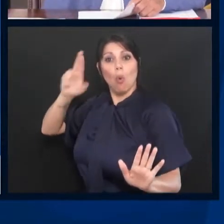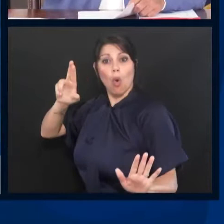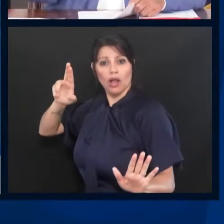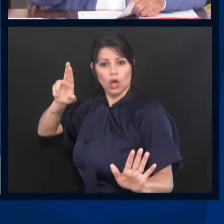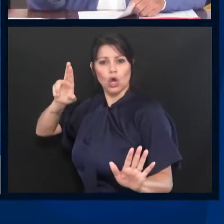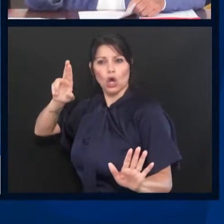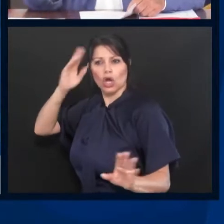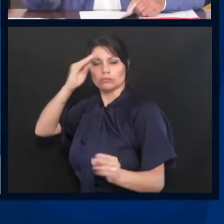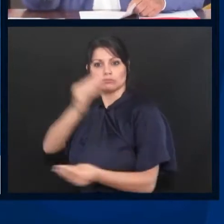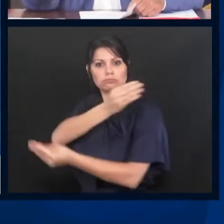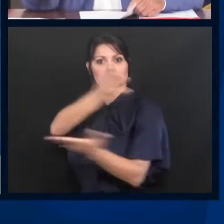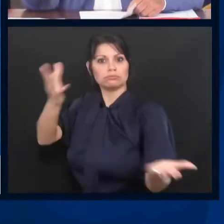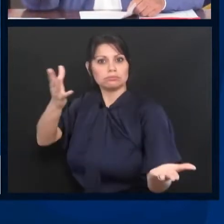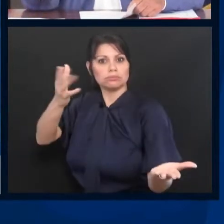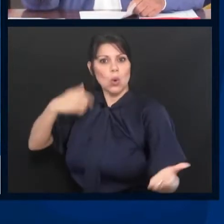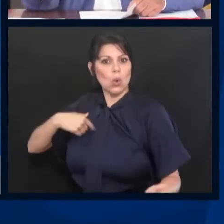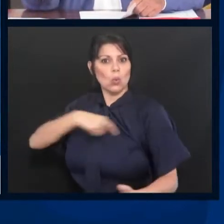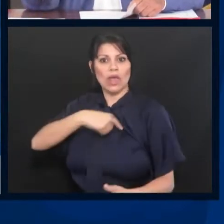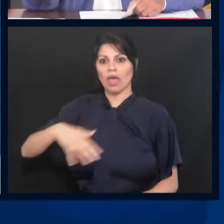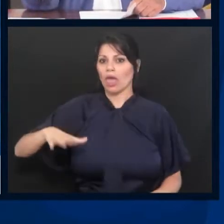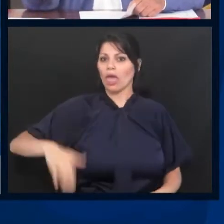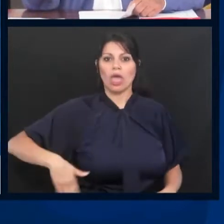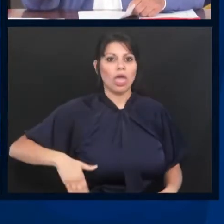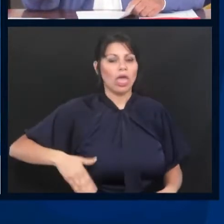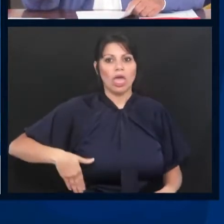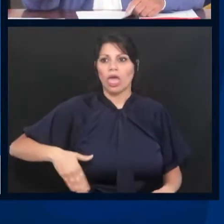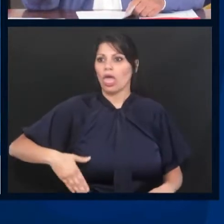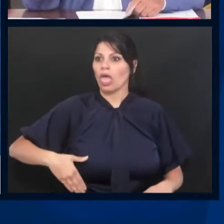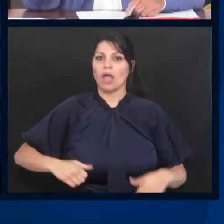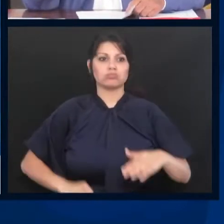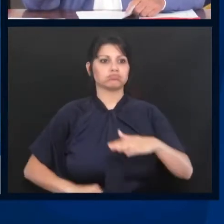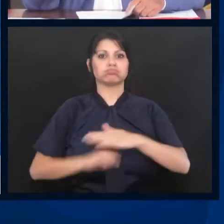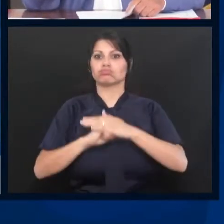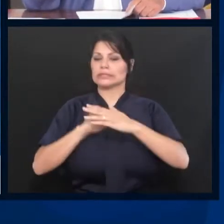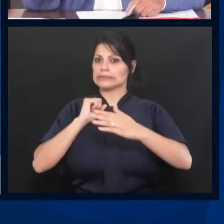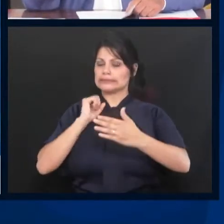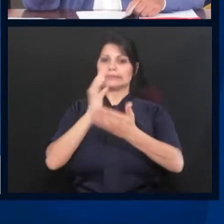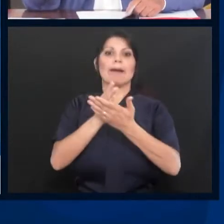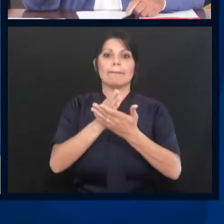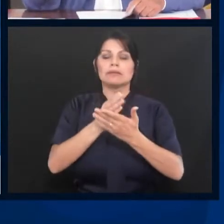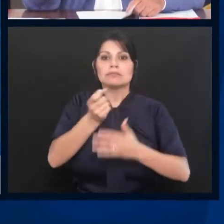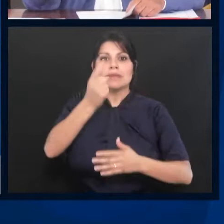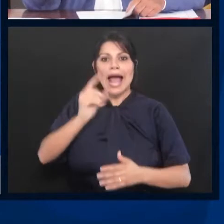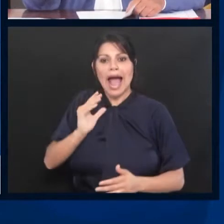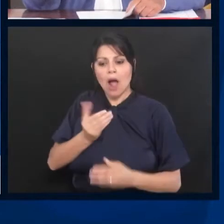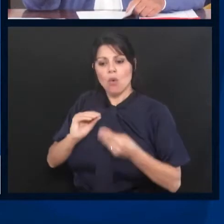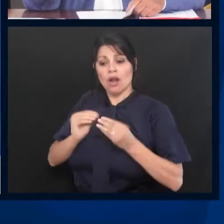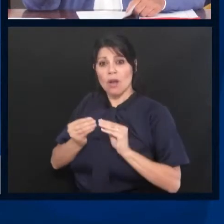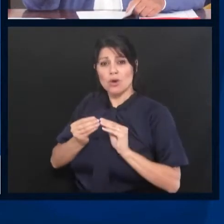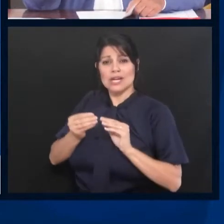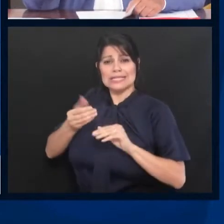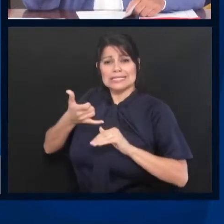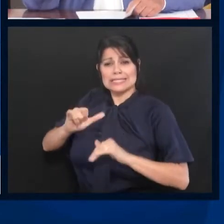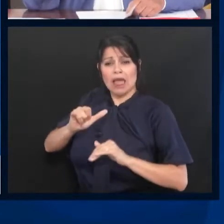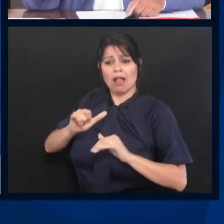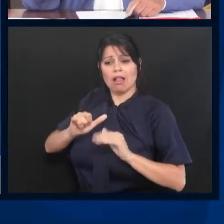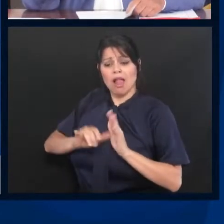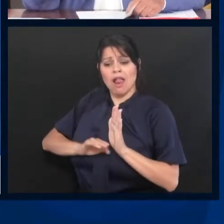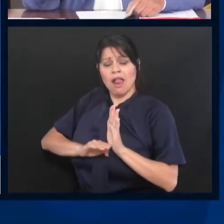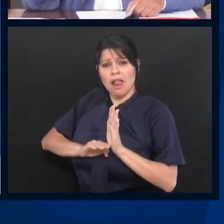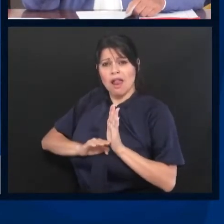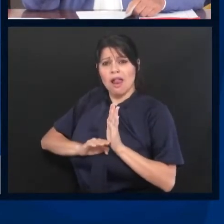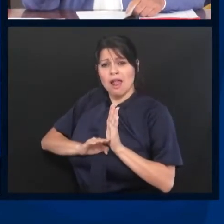we haven't hit a wall and stopped. We're continuing to go up. It's slow, but we're going